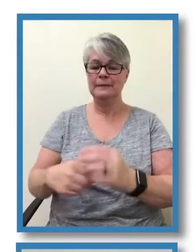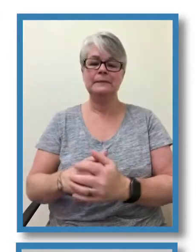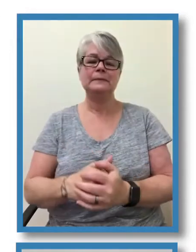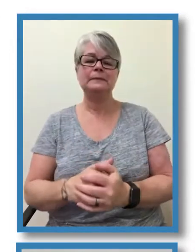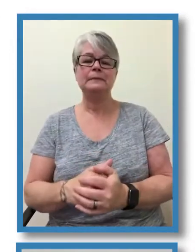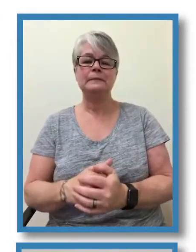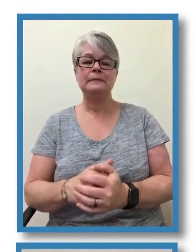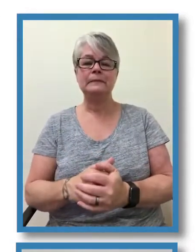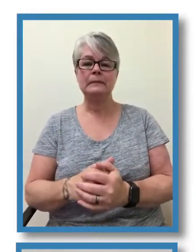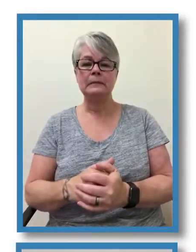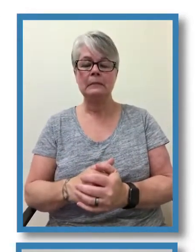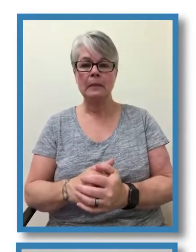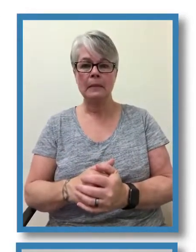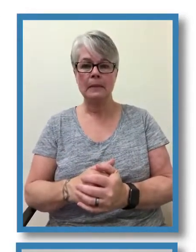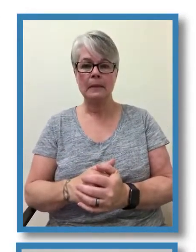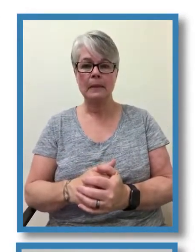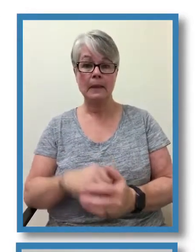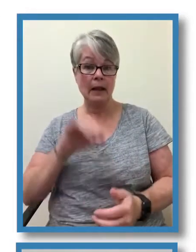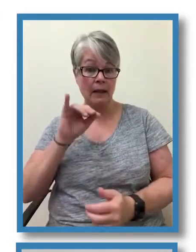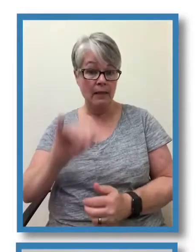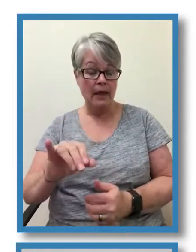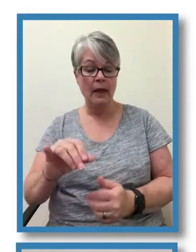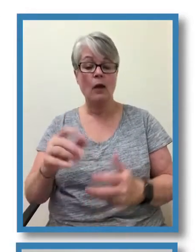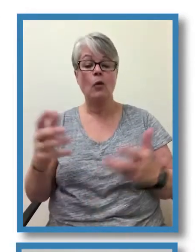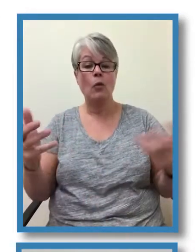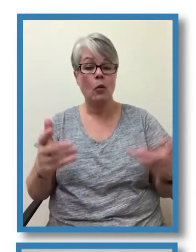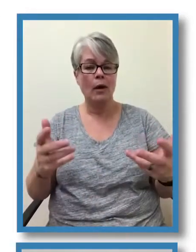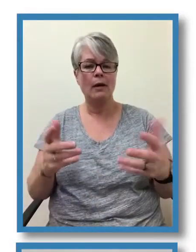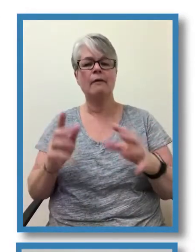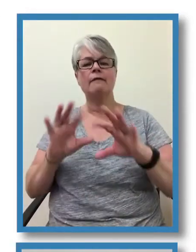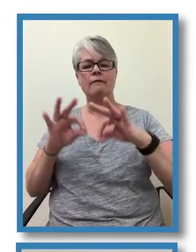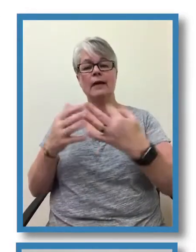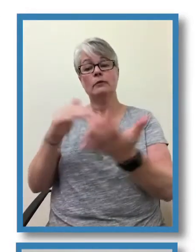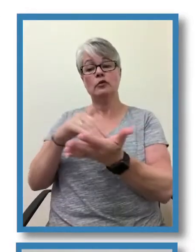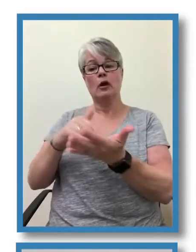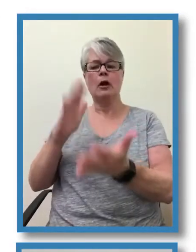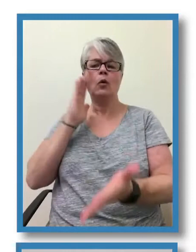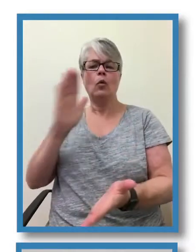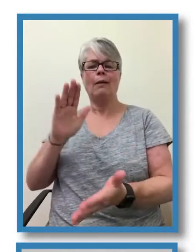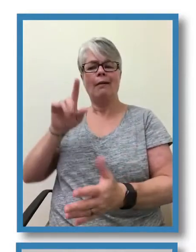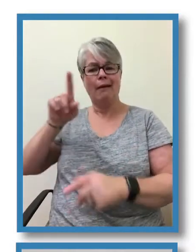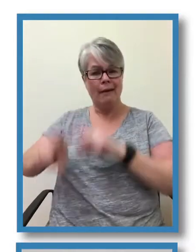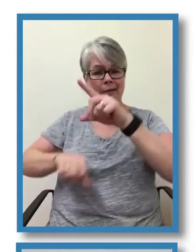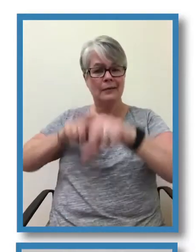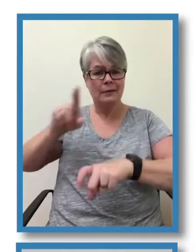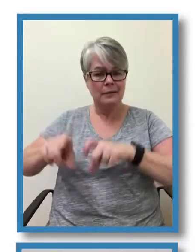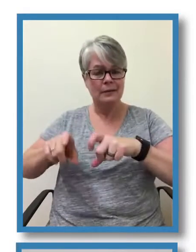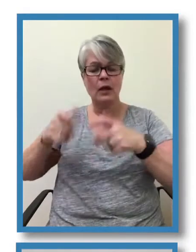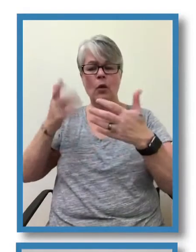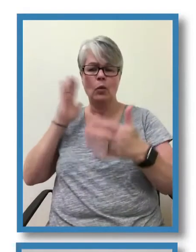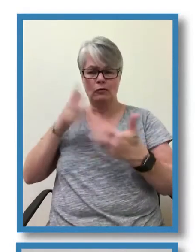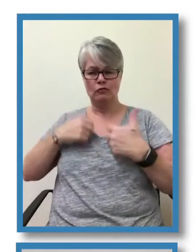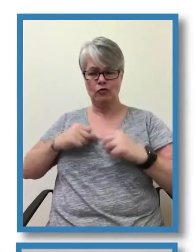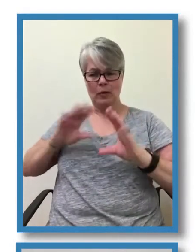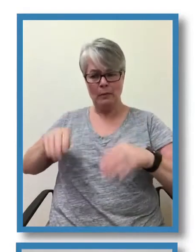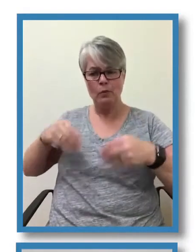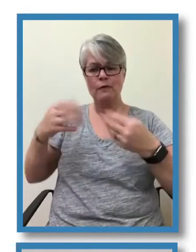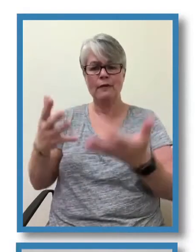the likelihood of these things making cognitive impairment more likely.